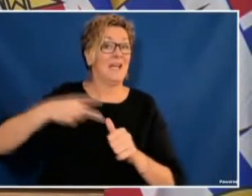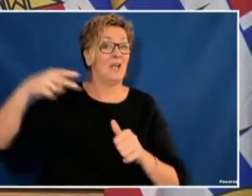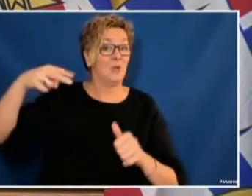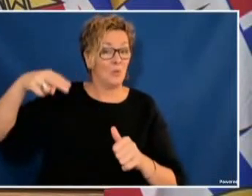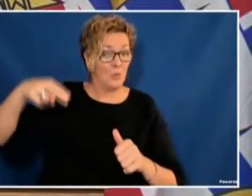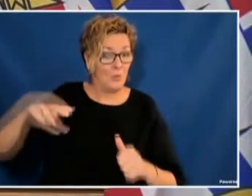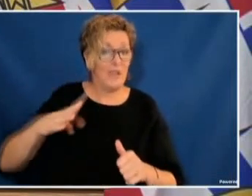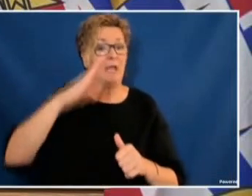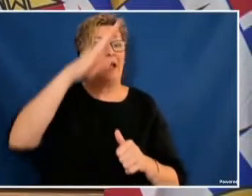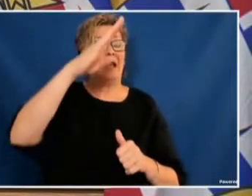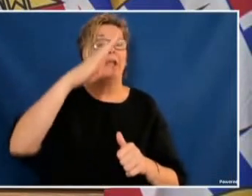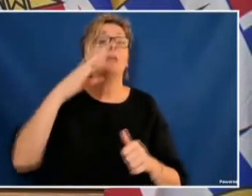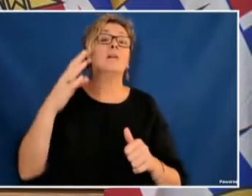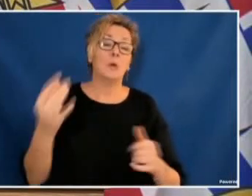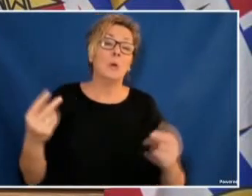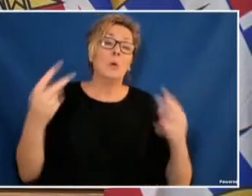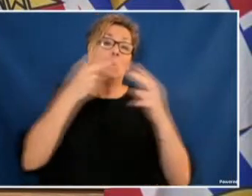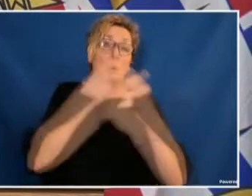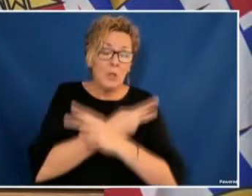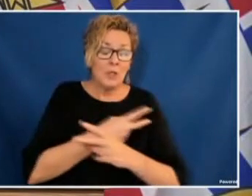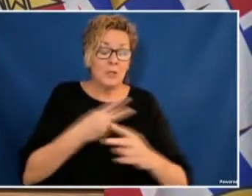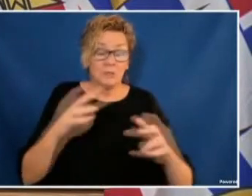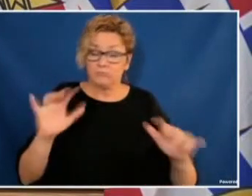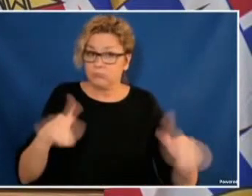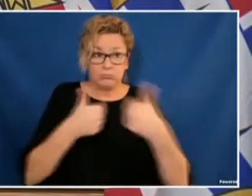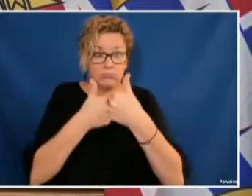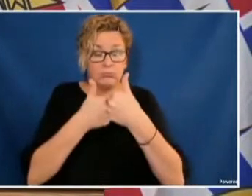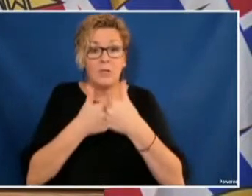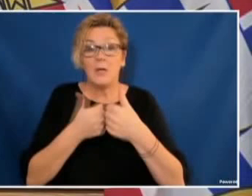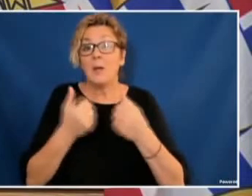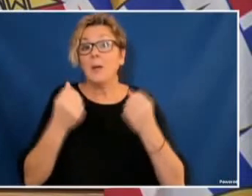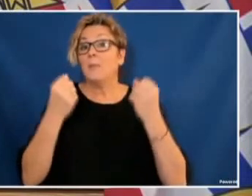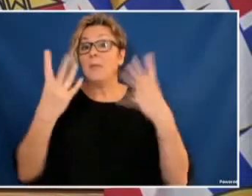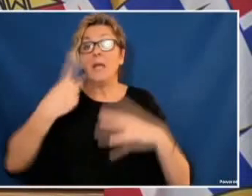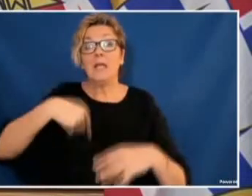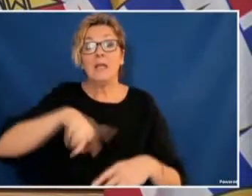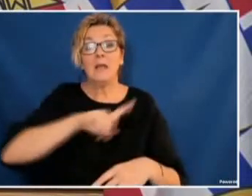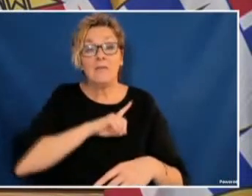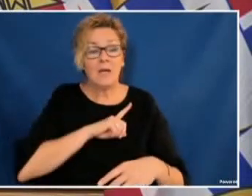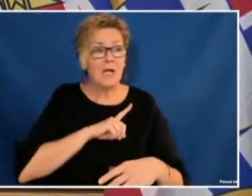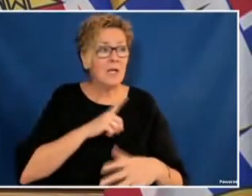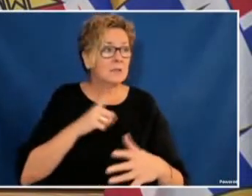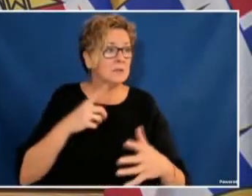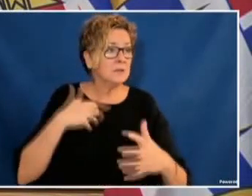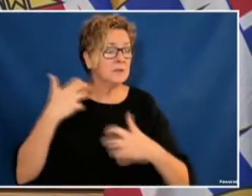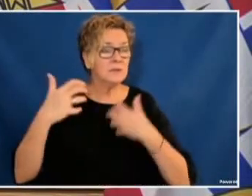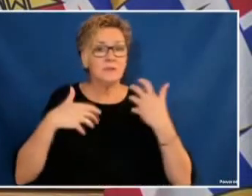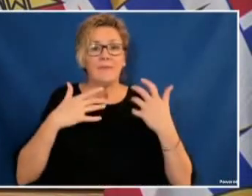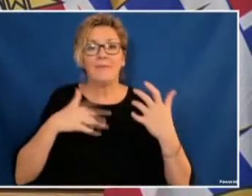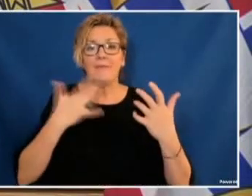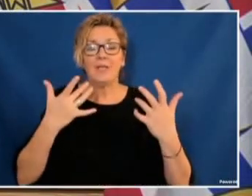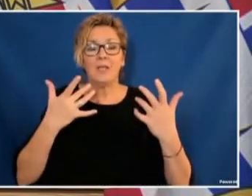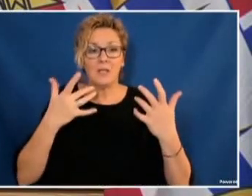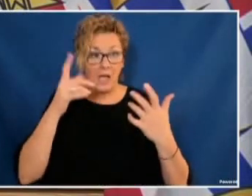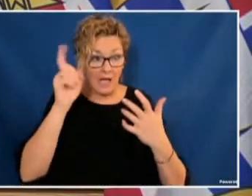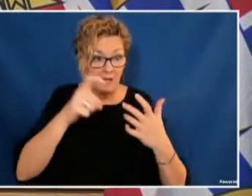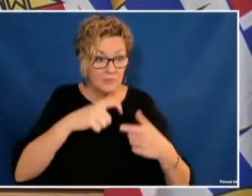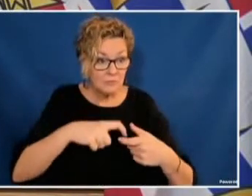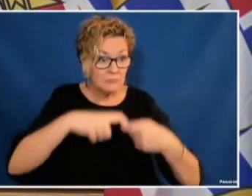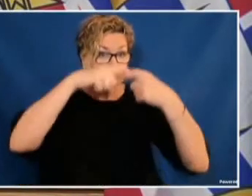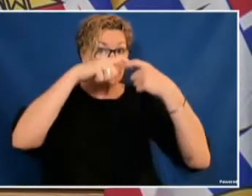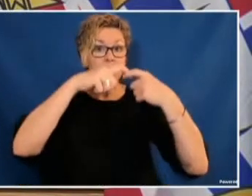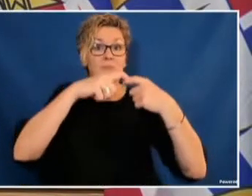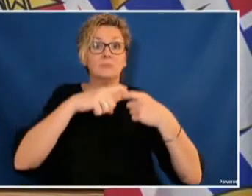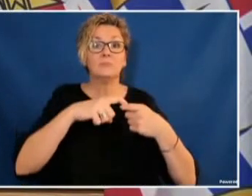severe consequences for many, young and old. This past weekend, as you know, we had the largest number